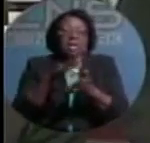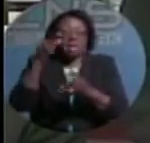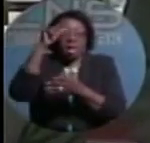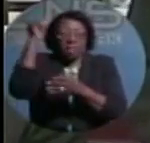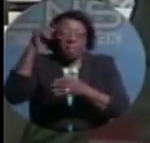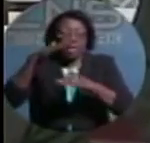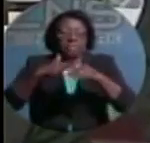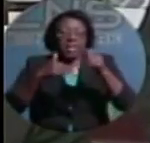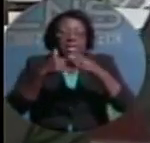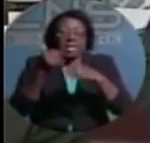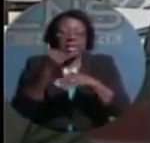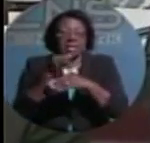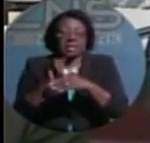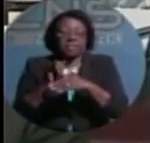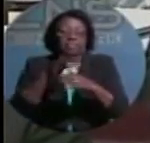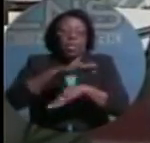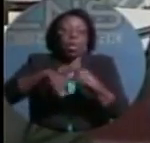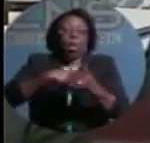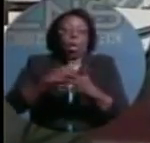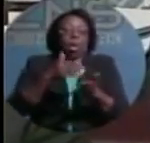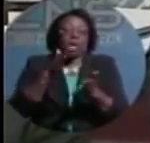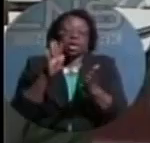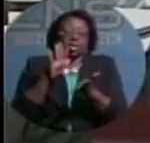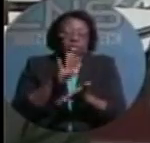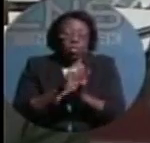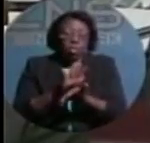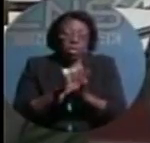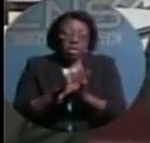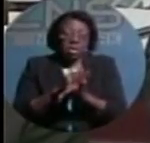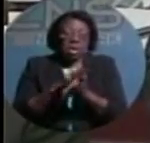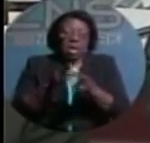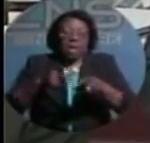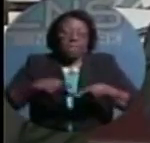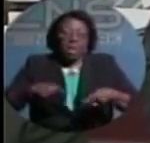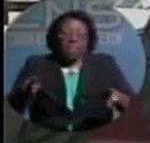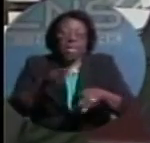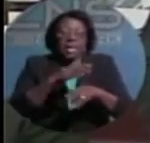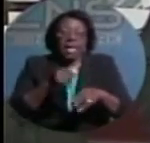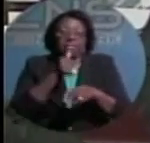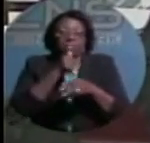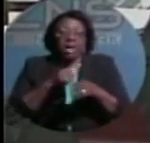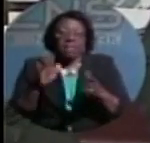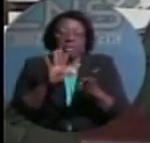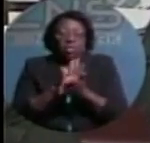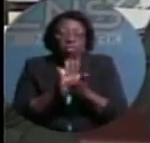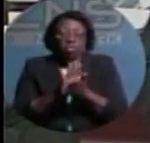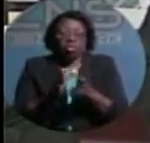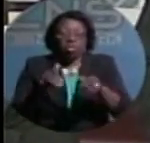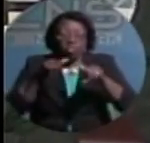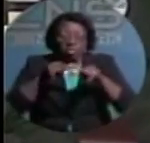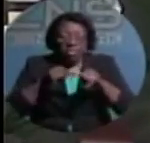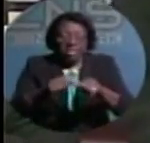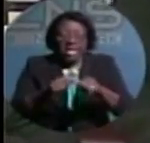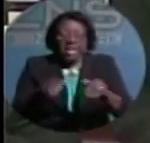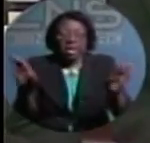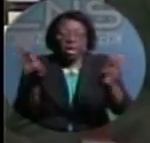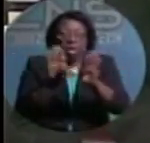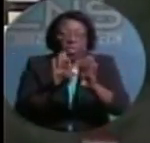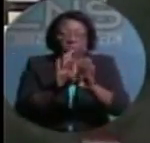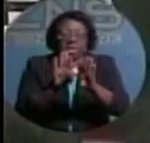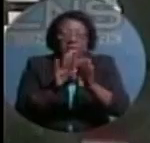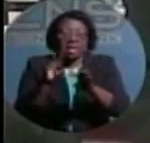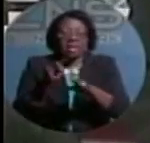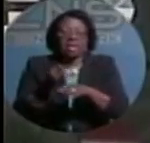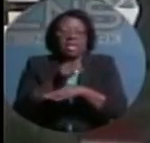All schools, public and private, to remain closed as of Thursday and Friday. That is an ongoing